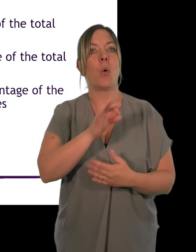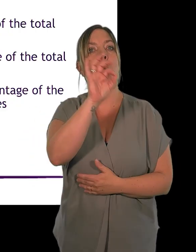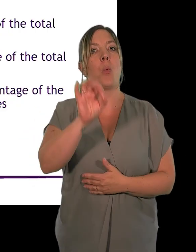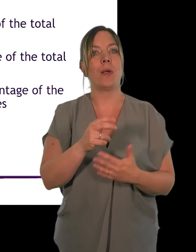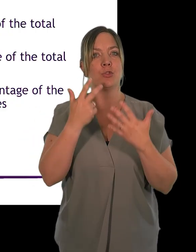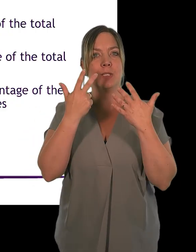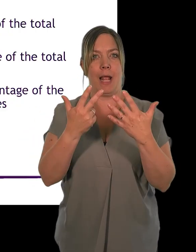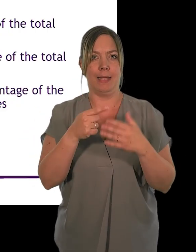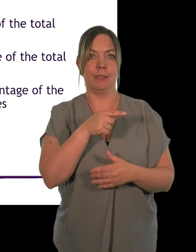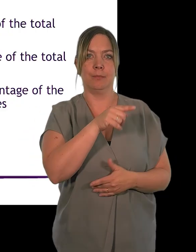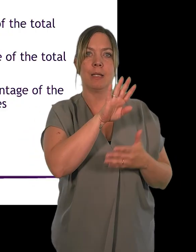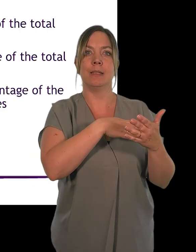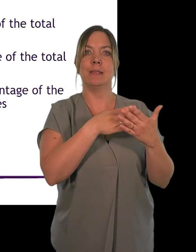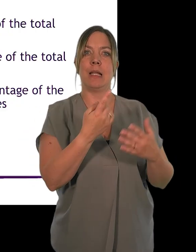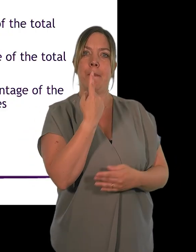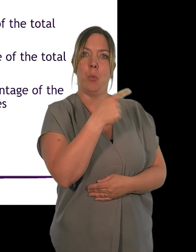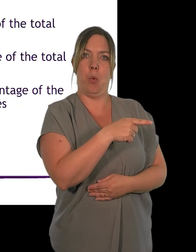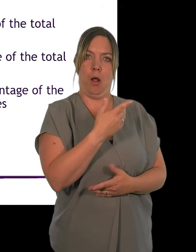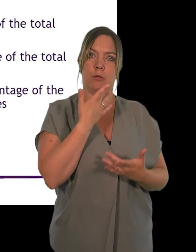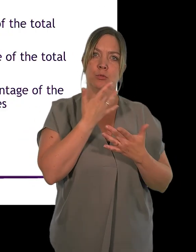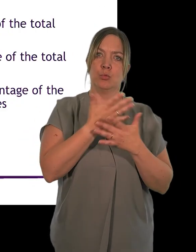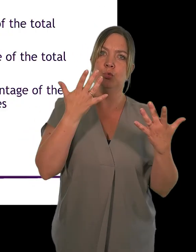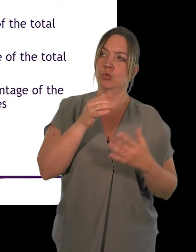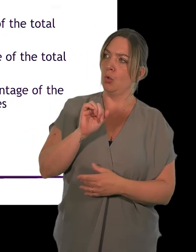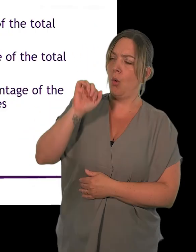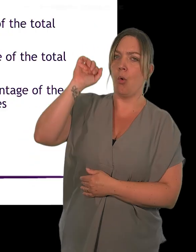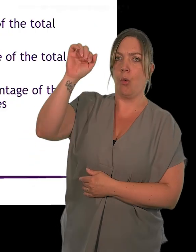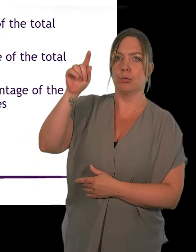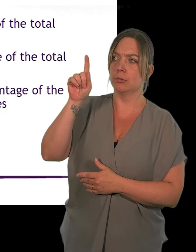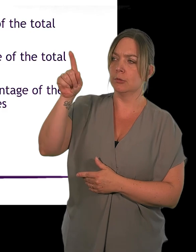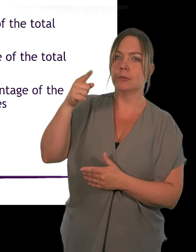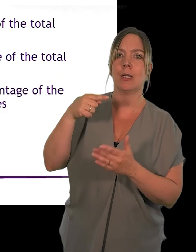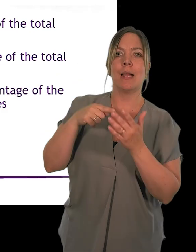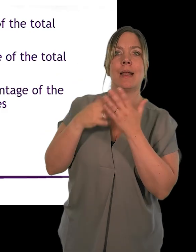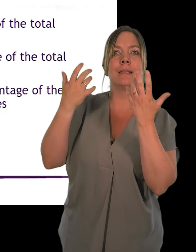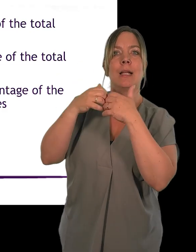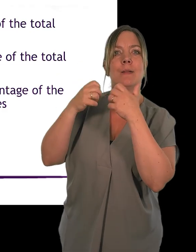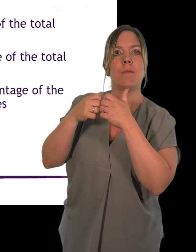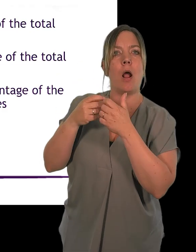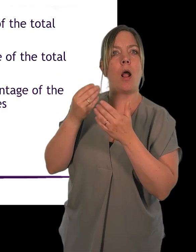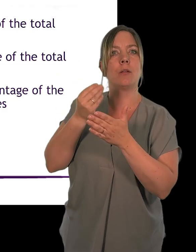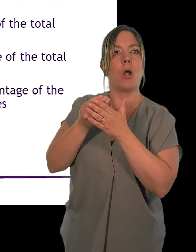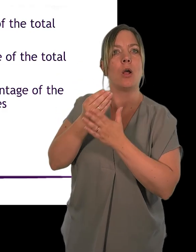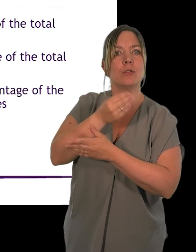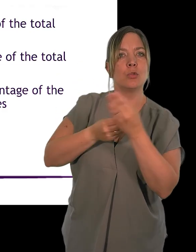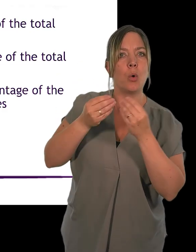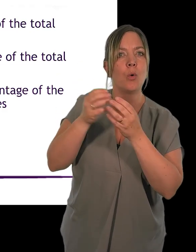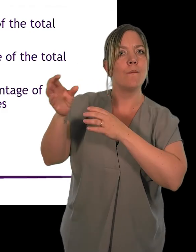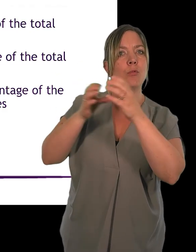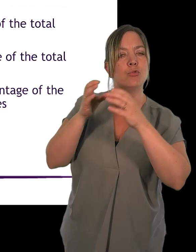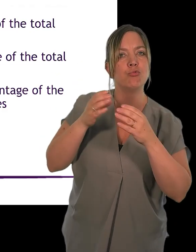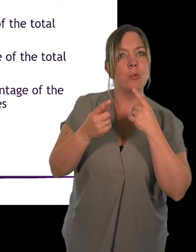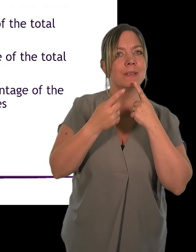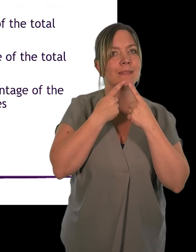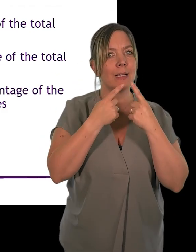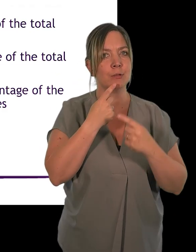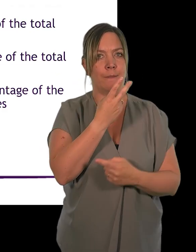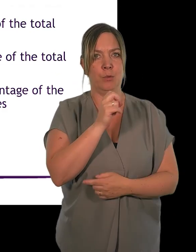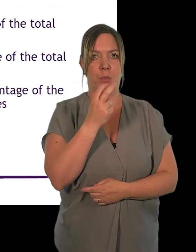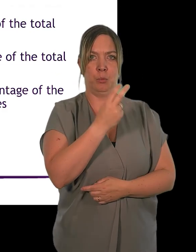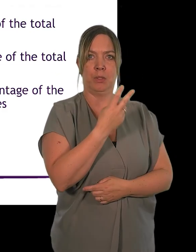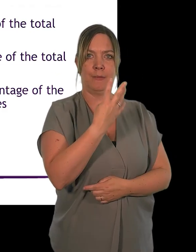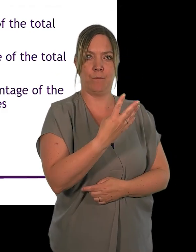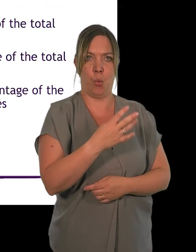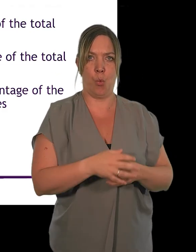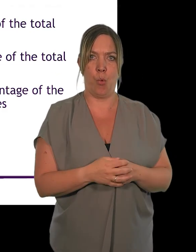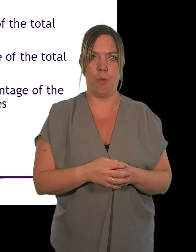for 2024. So for coverage of this question, Sue has asked you to convert the data into